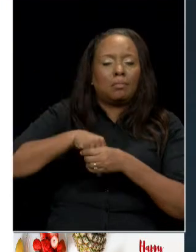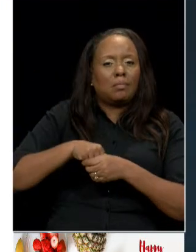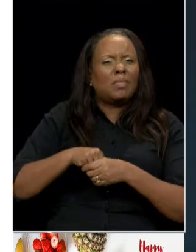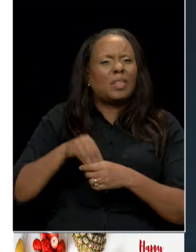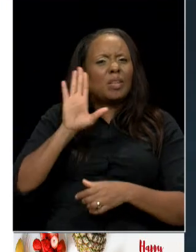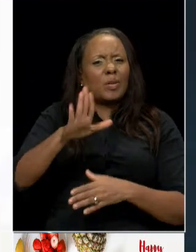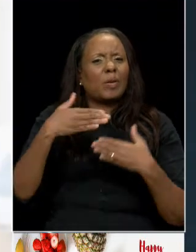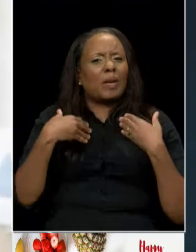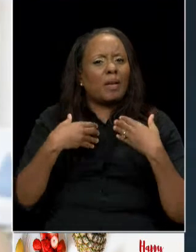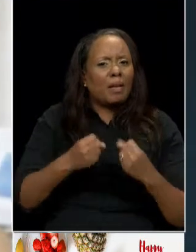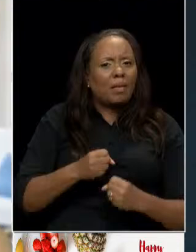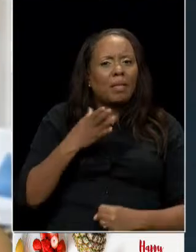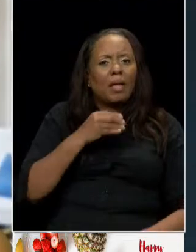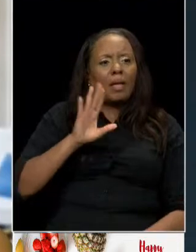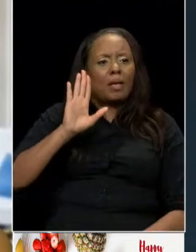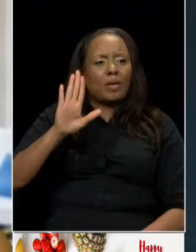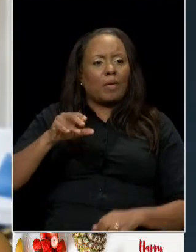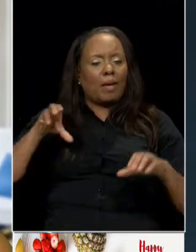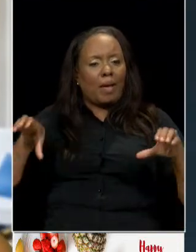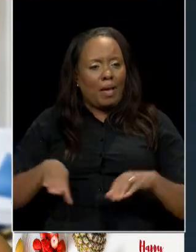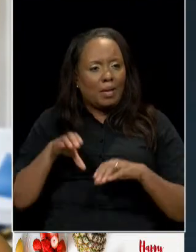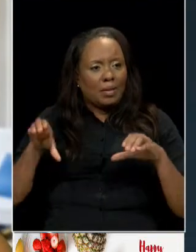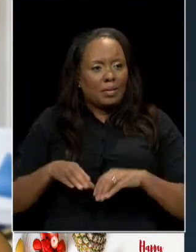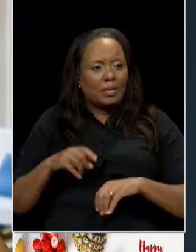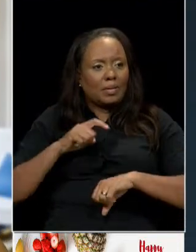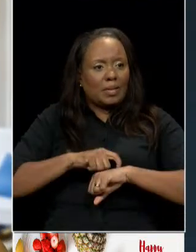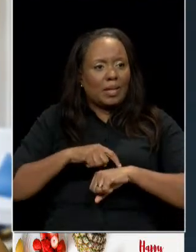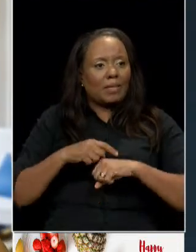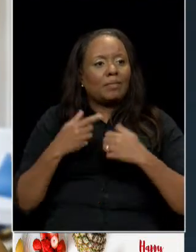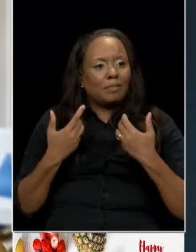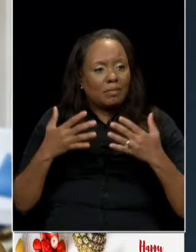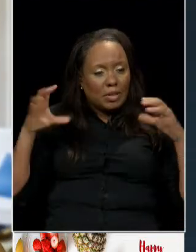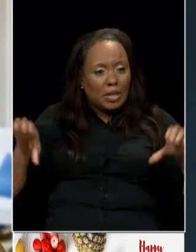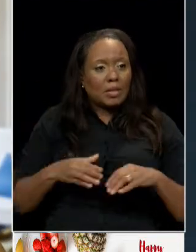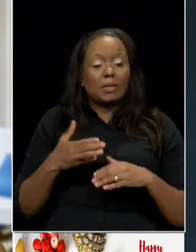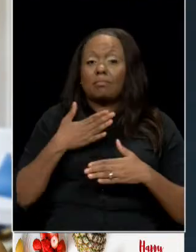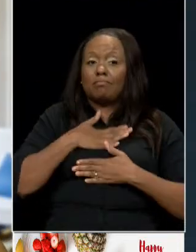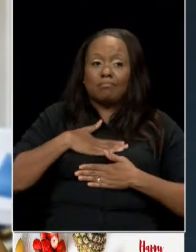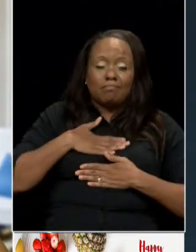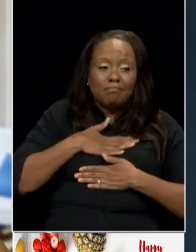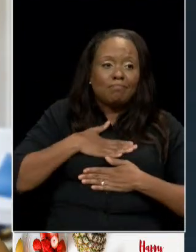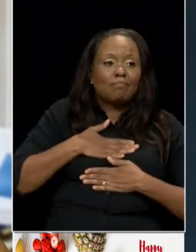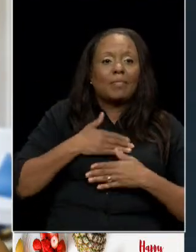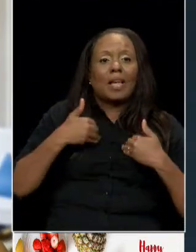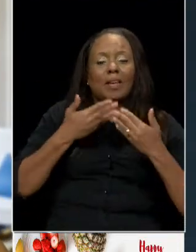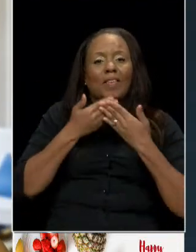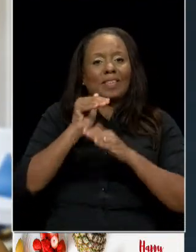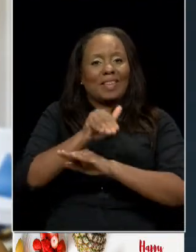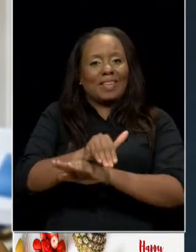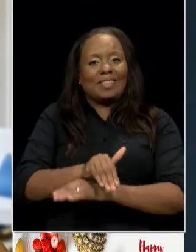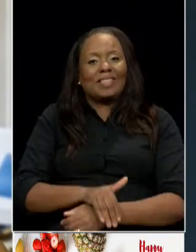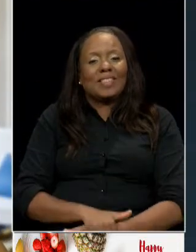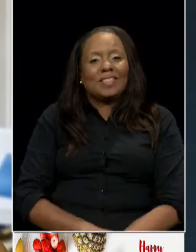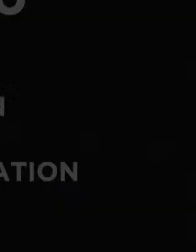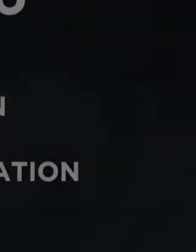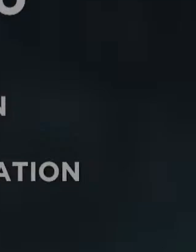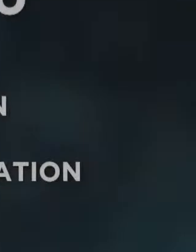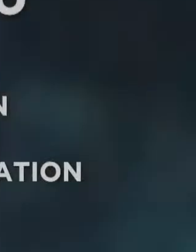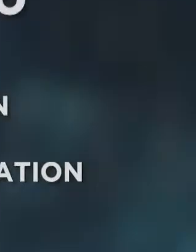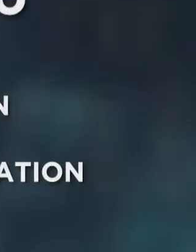about your health and your action. The time is now to take action. It's been a pleasure. Do have a good night. Good night.